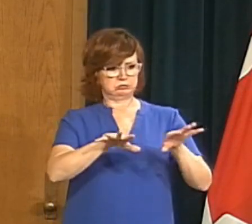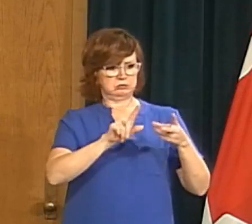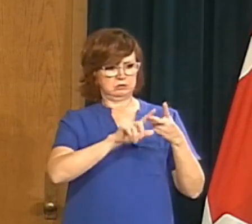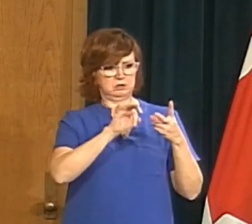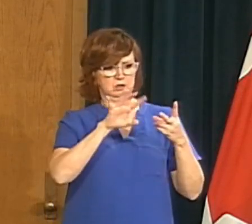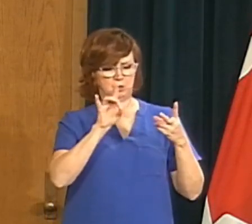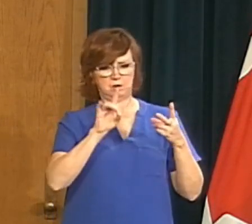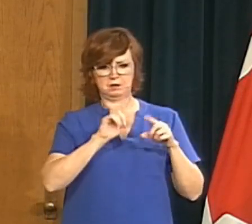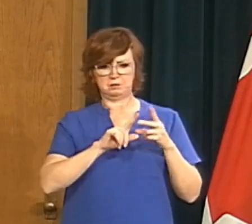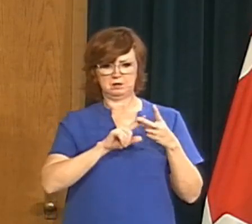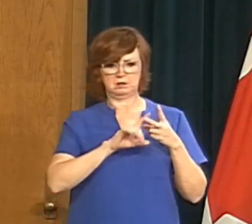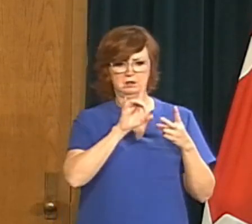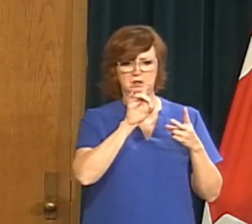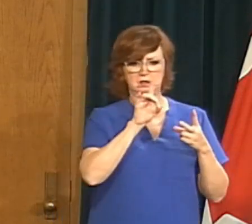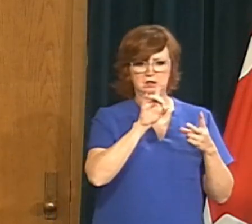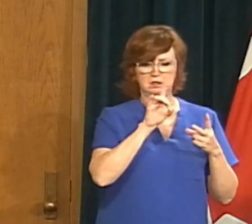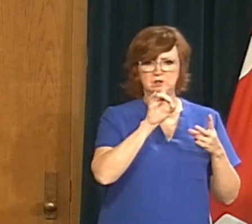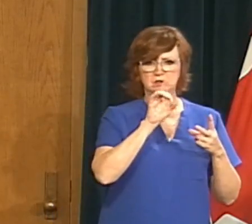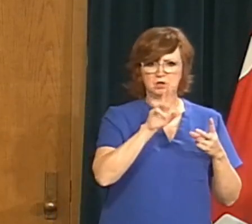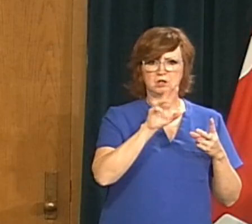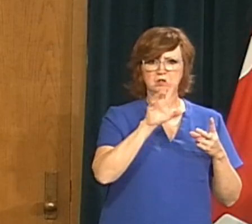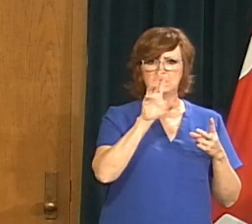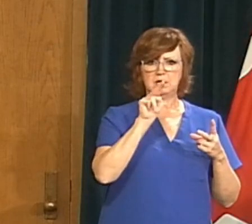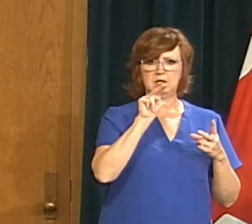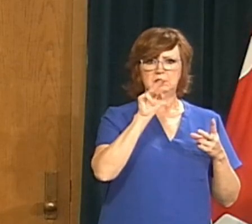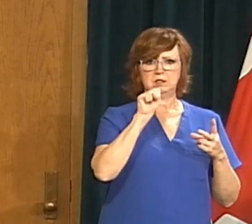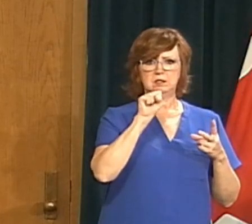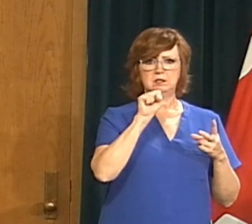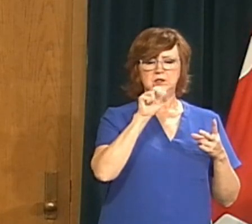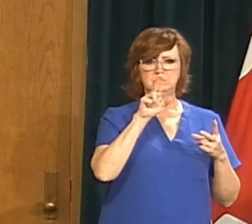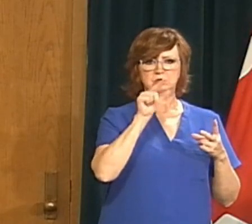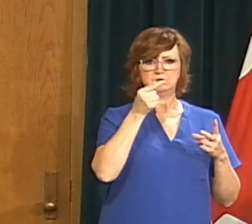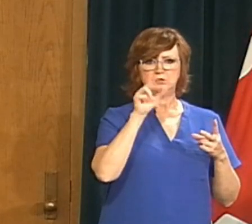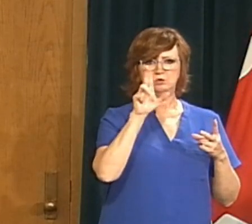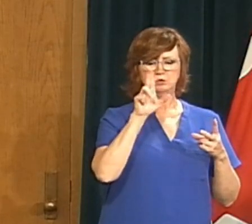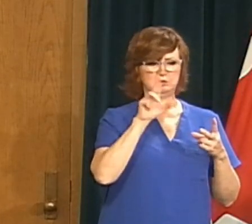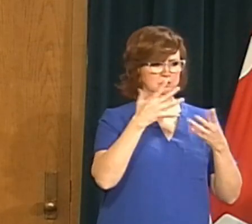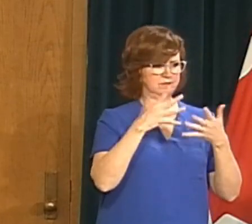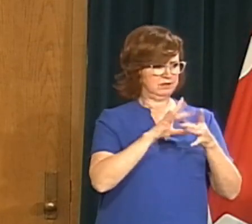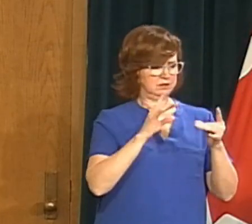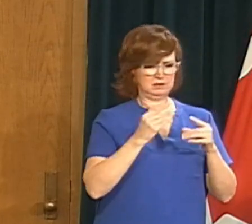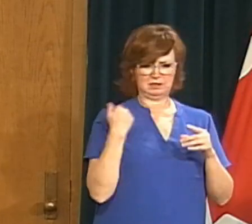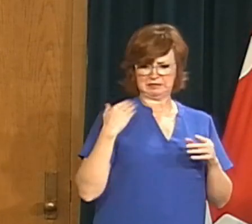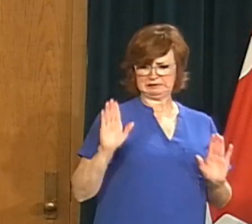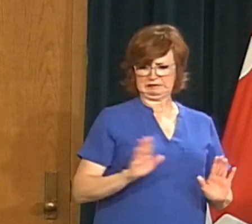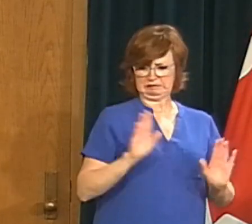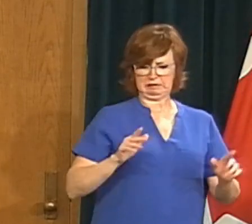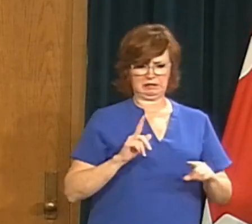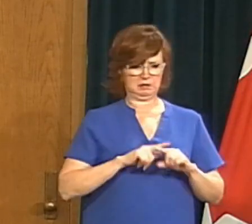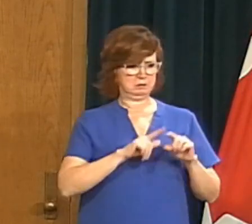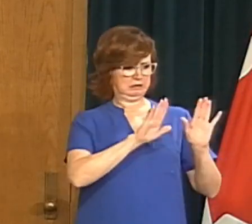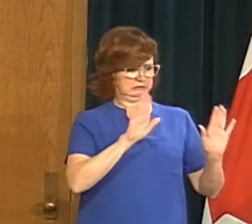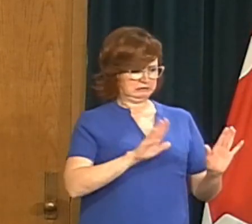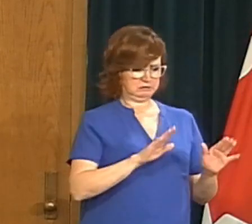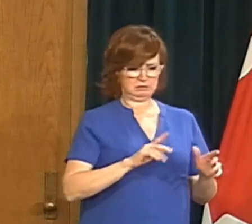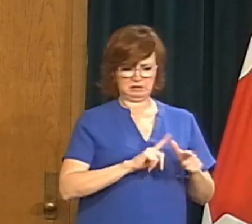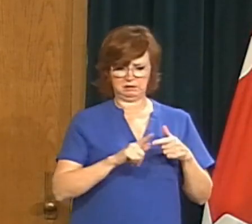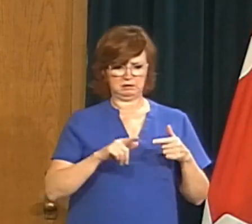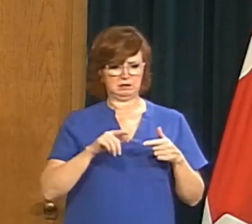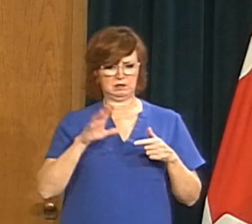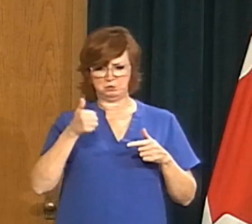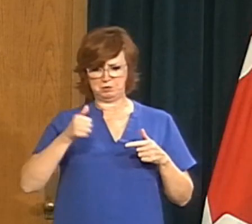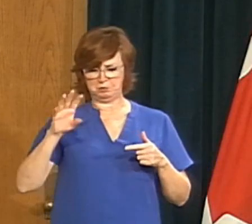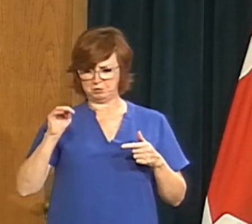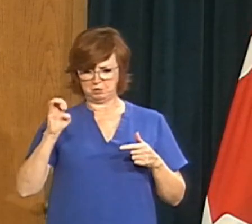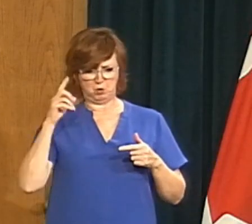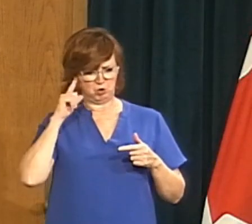advised on Sunday. Can you please run through the chain of communication on who knew about the outbreak and when, from